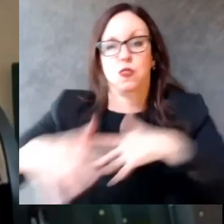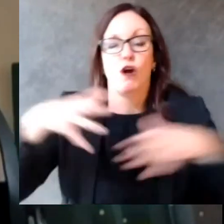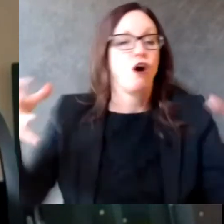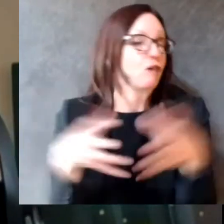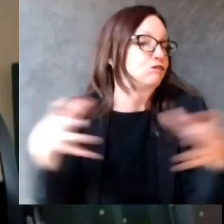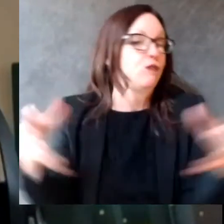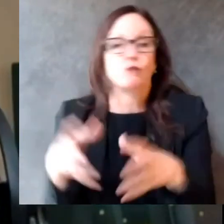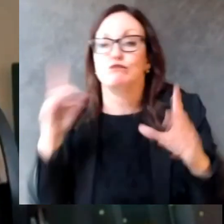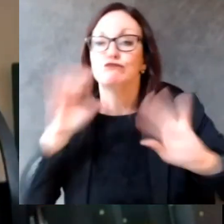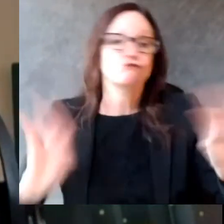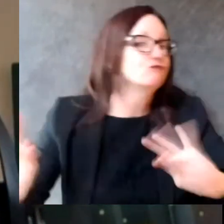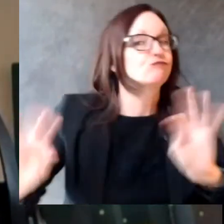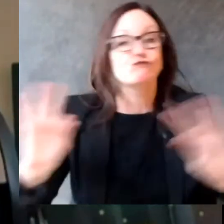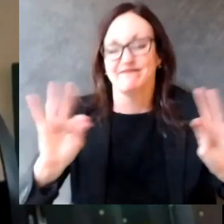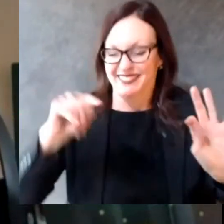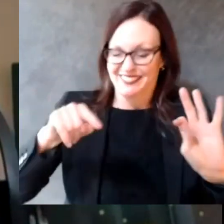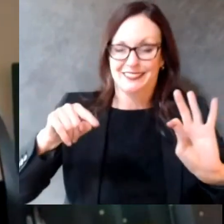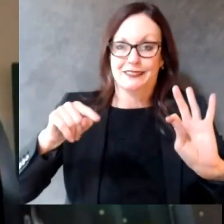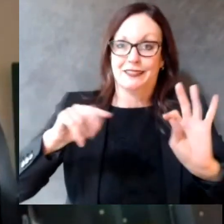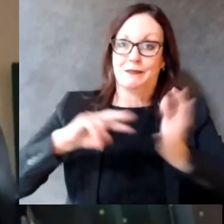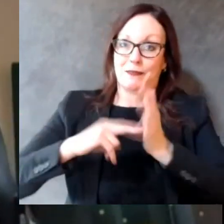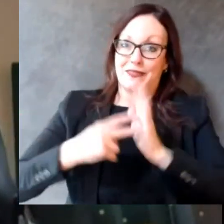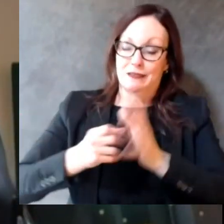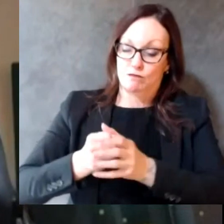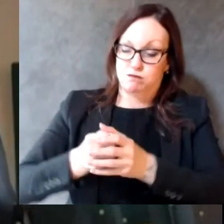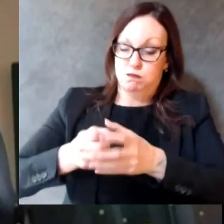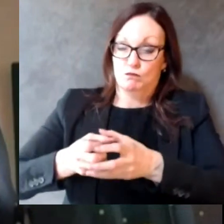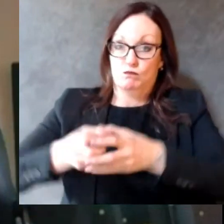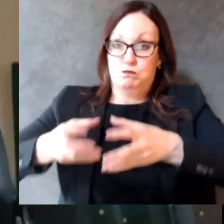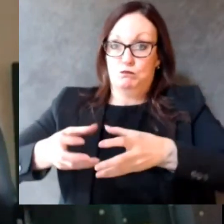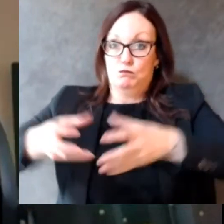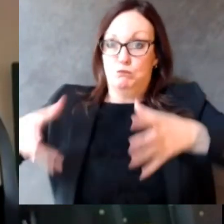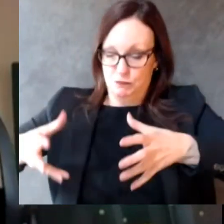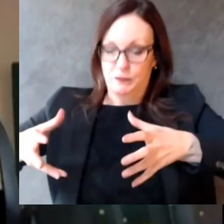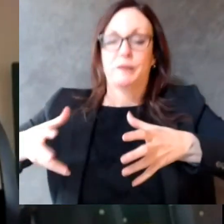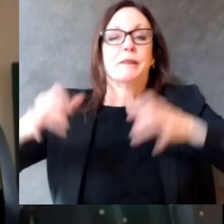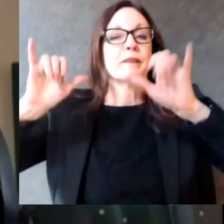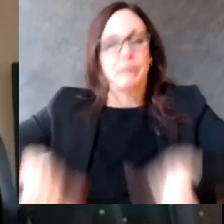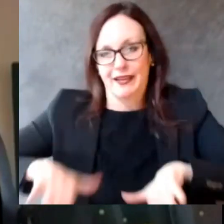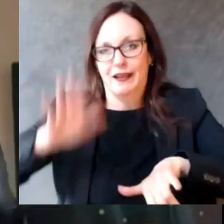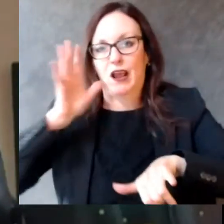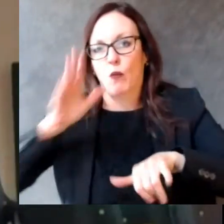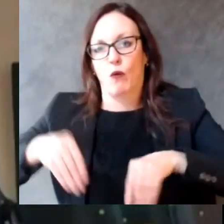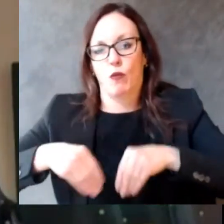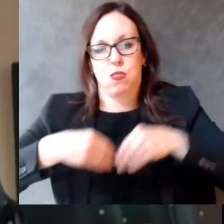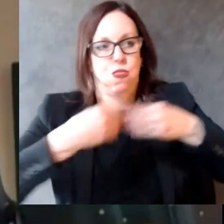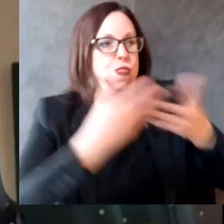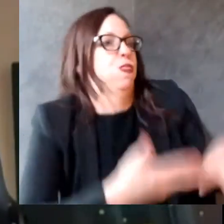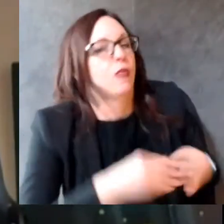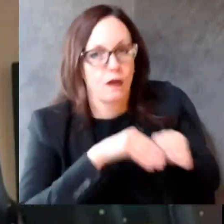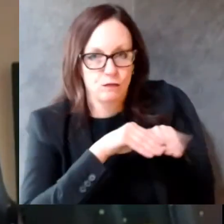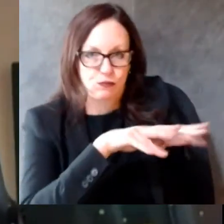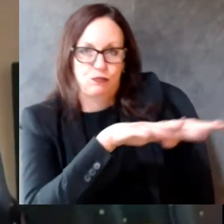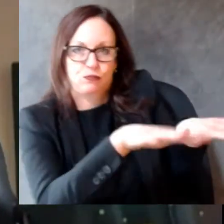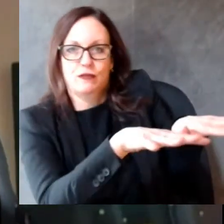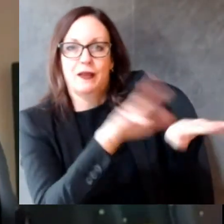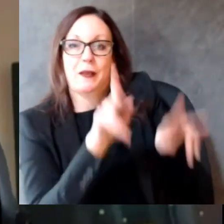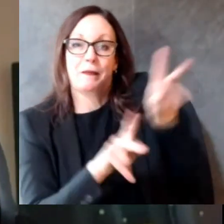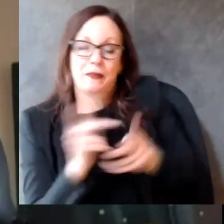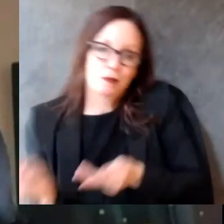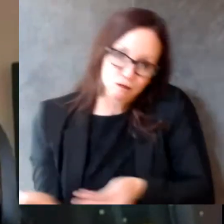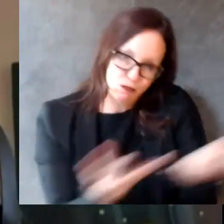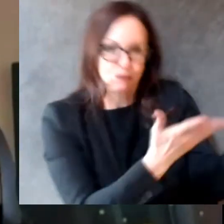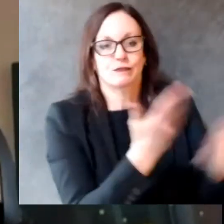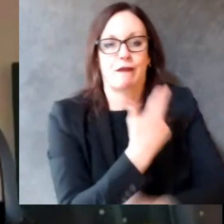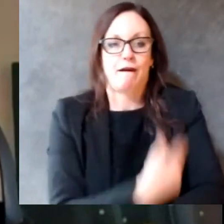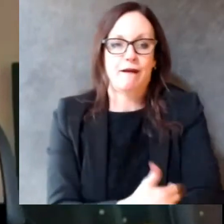see on the western and northwestern part of the state higher disease activity. Our suspicion is